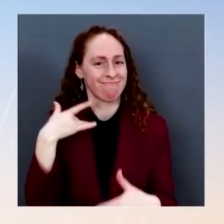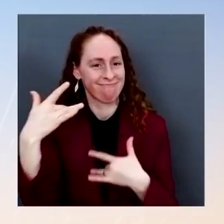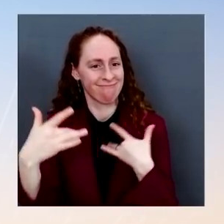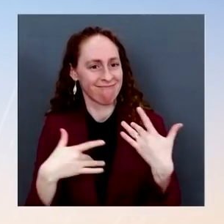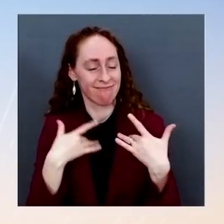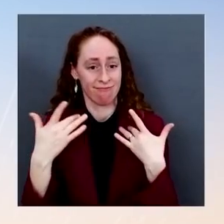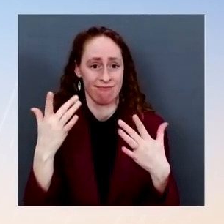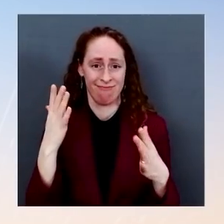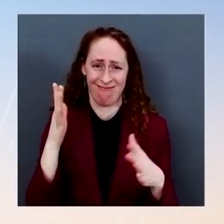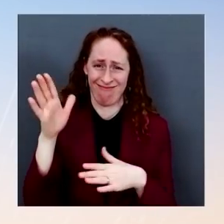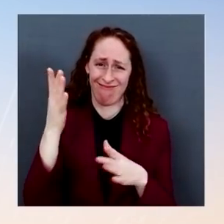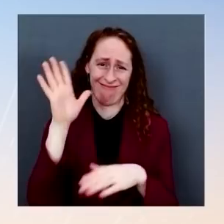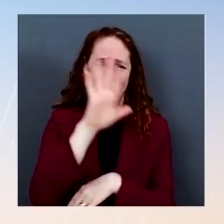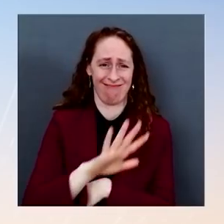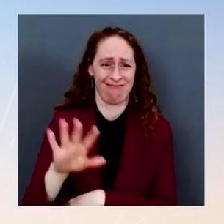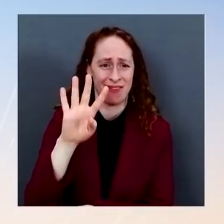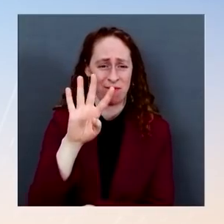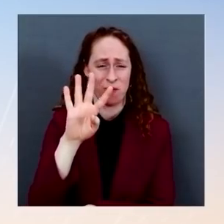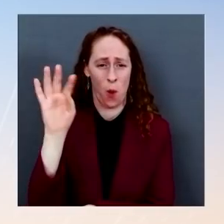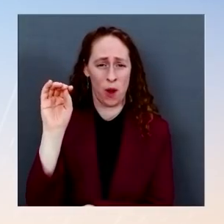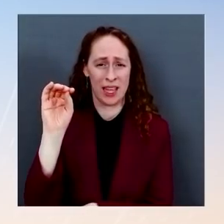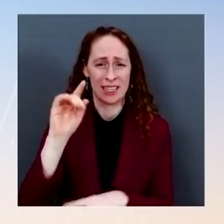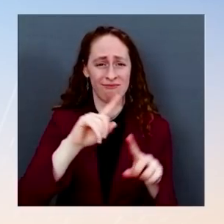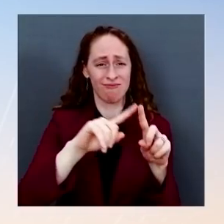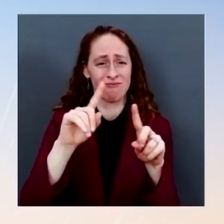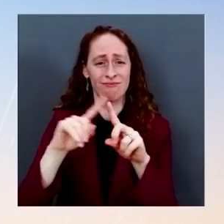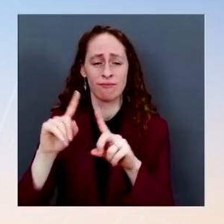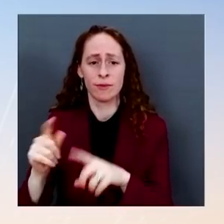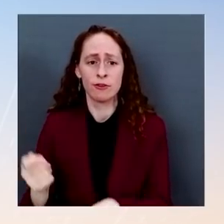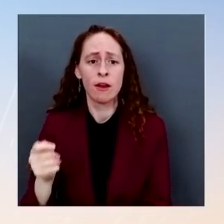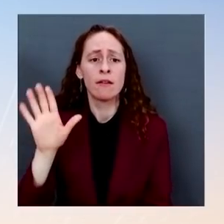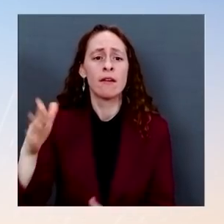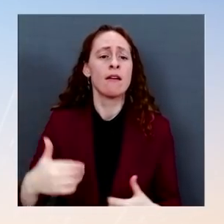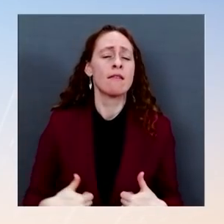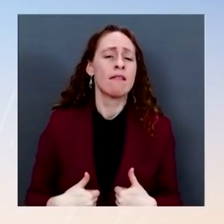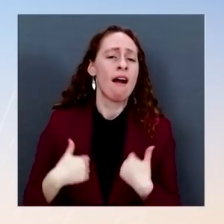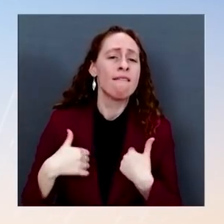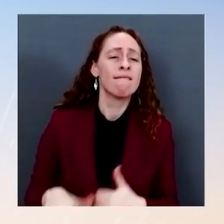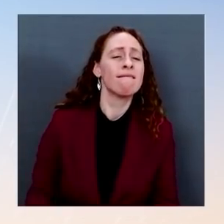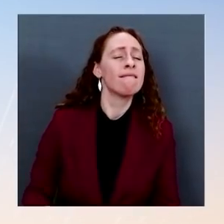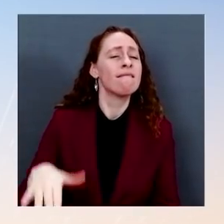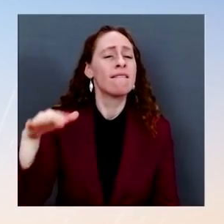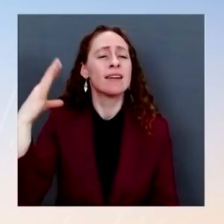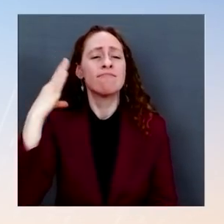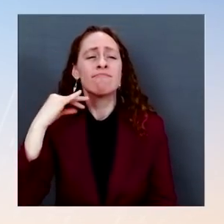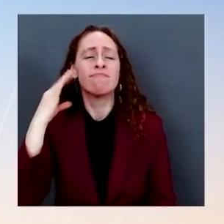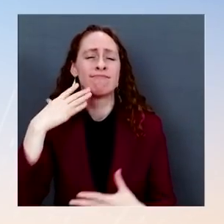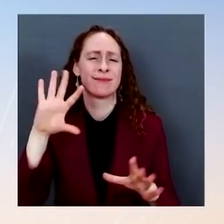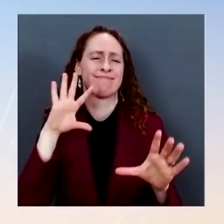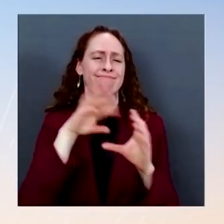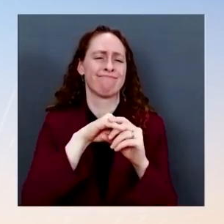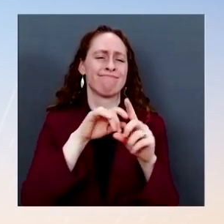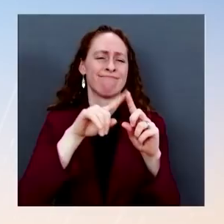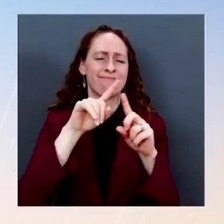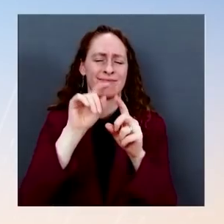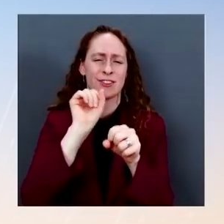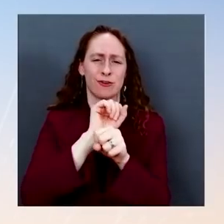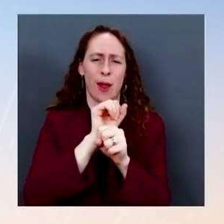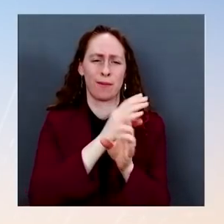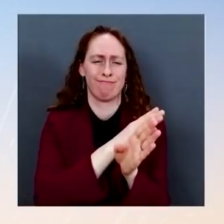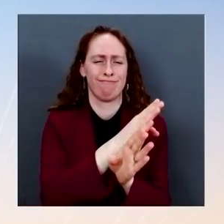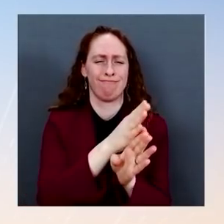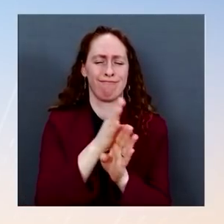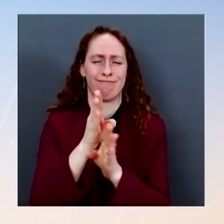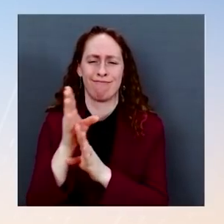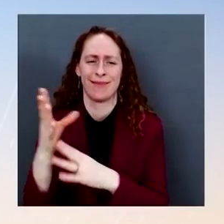labor lawyers, and civil rights lawyers, as well as prosecutors and government attorneys. The Senate also voted to confirm 41 ambassadors